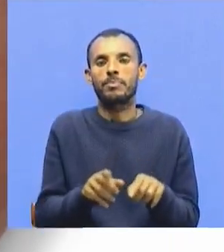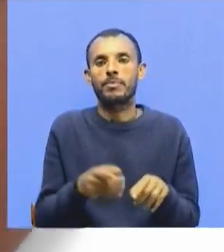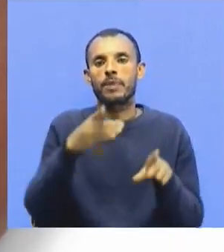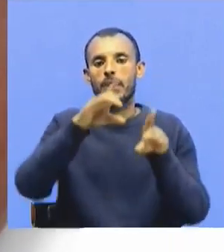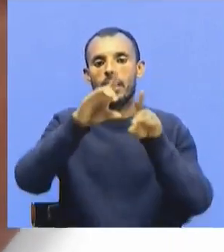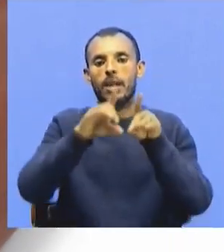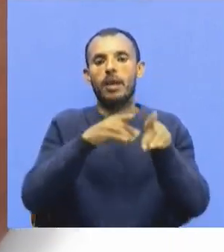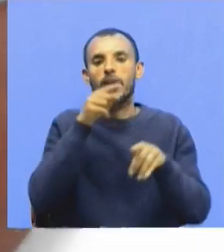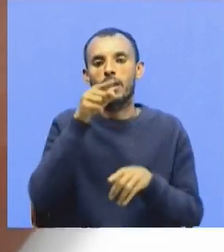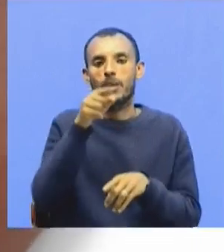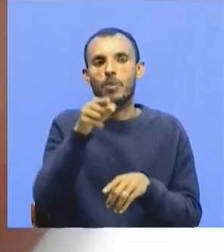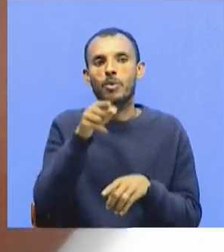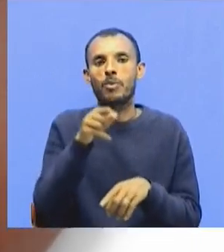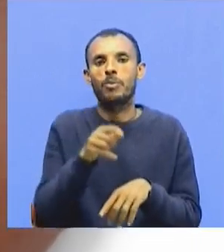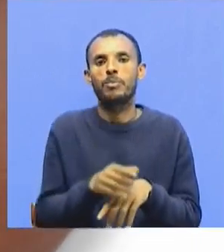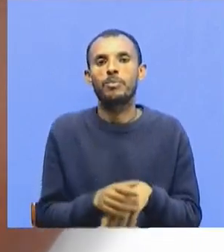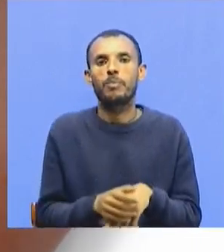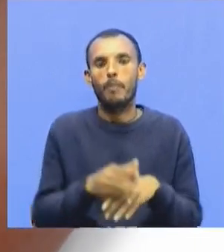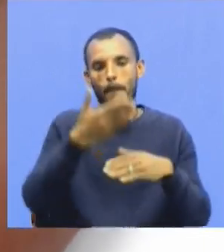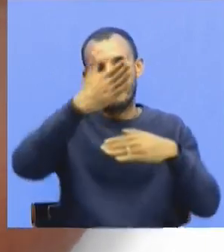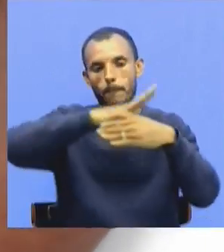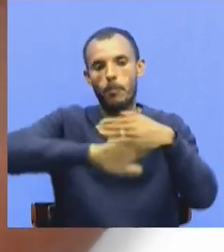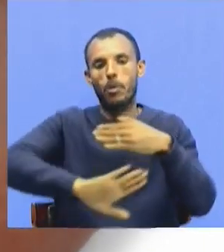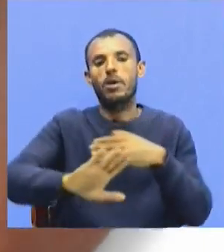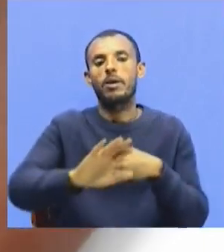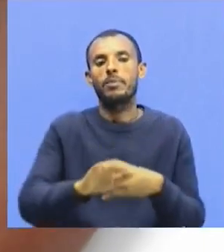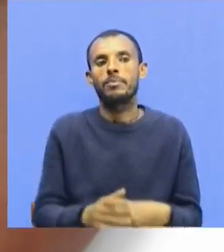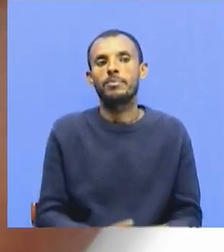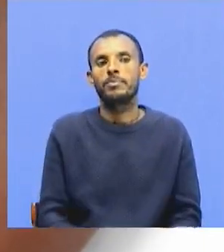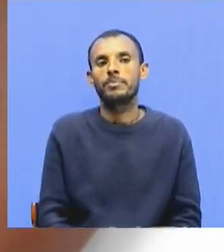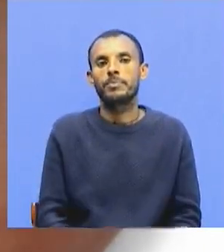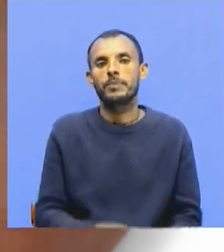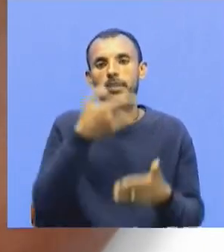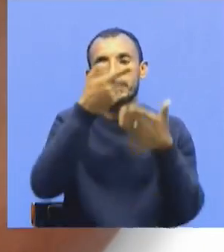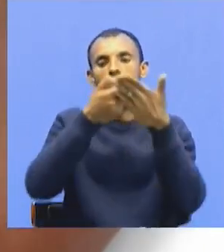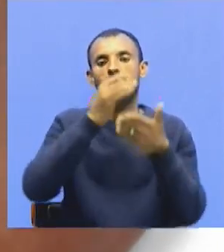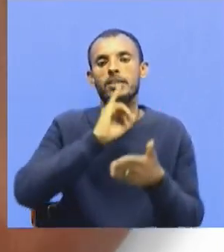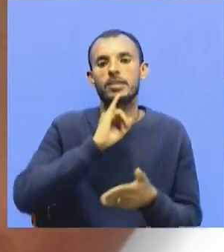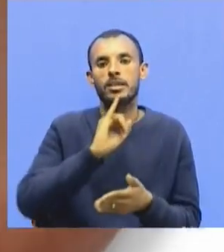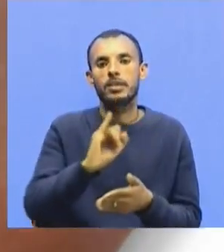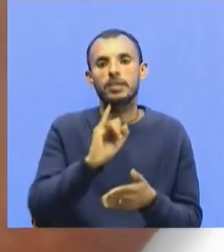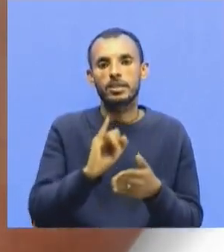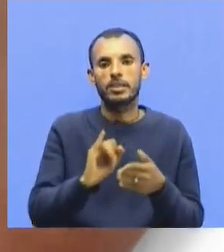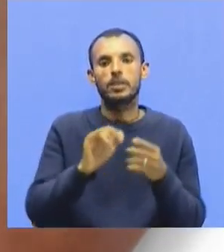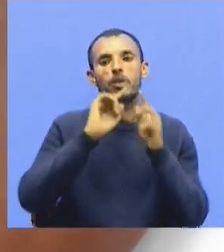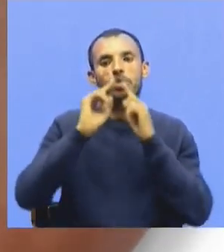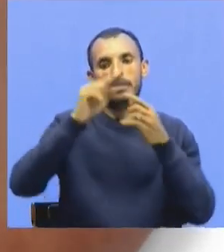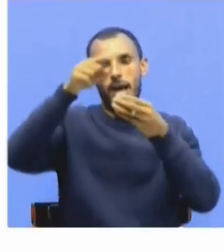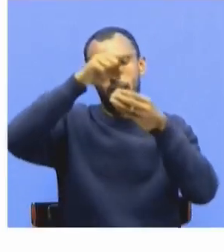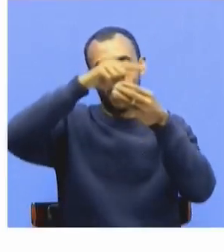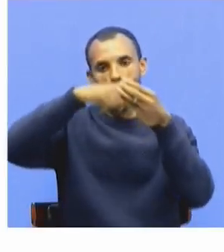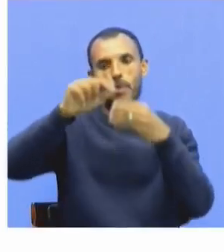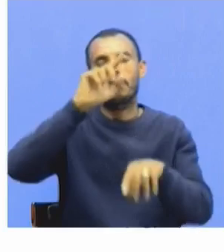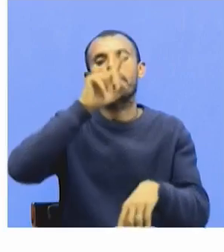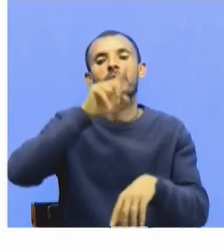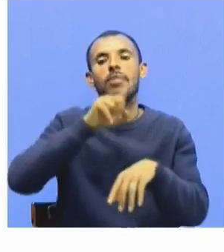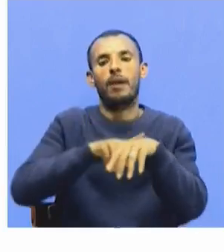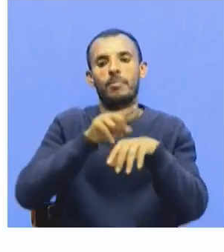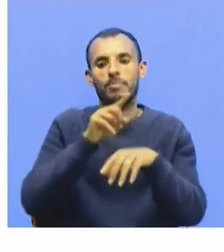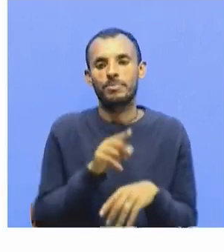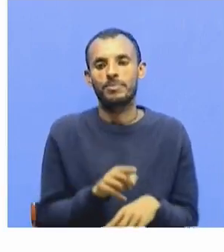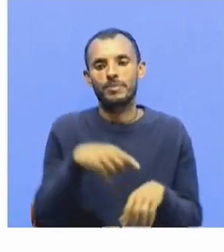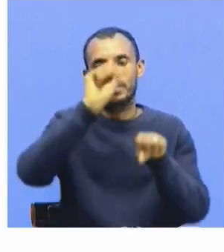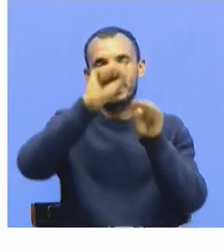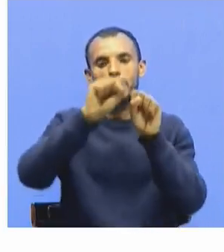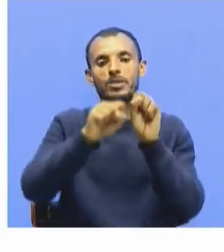did you born? This is talks about the time.